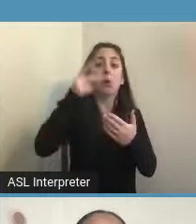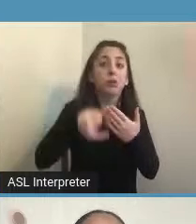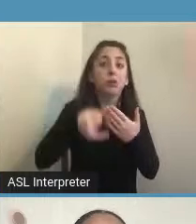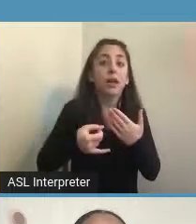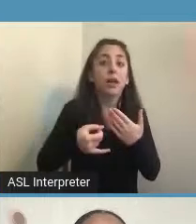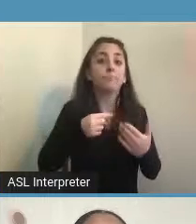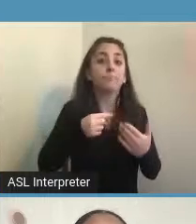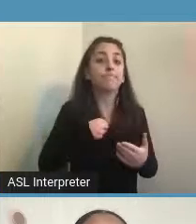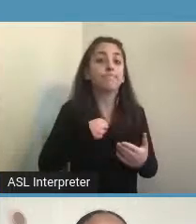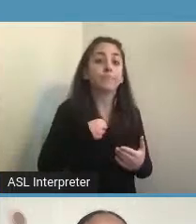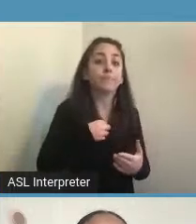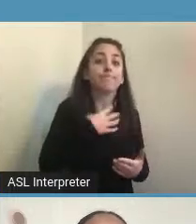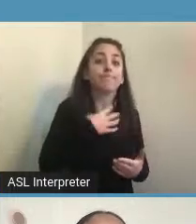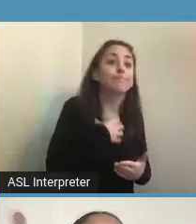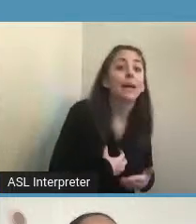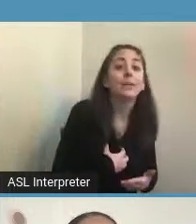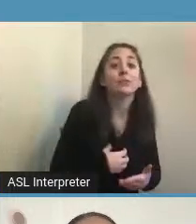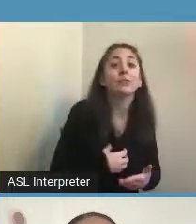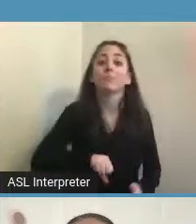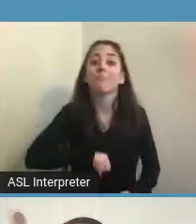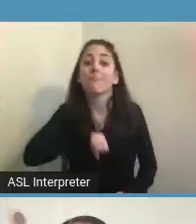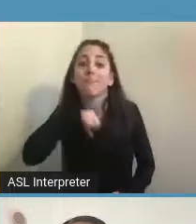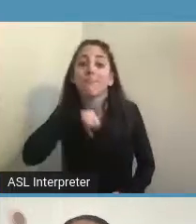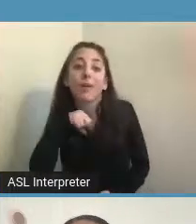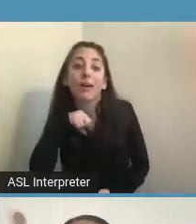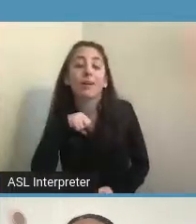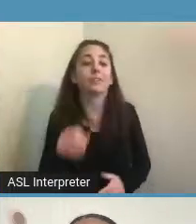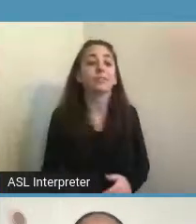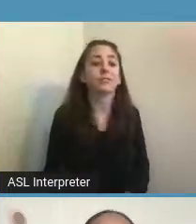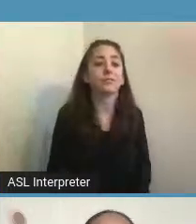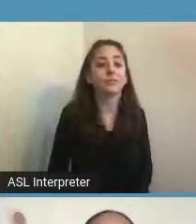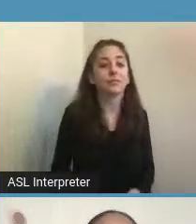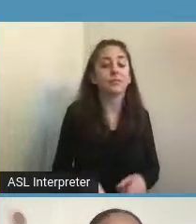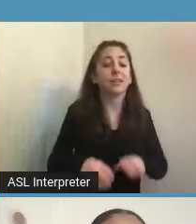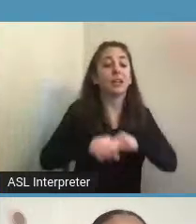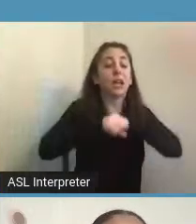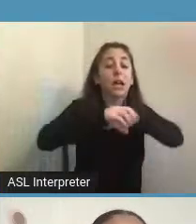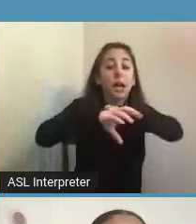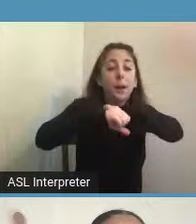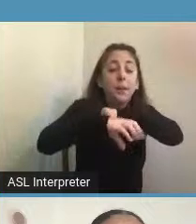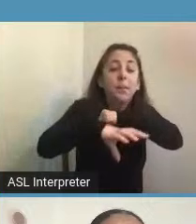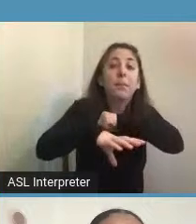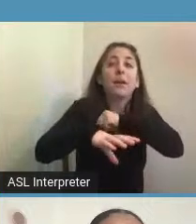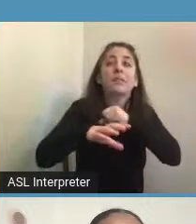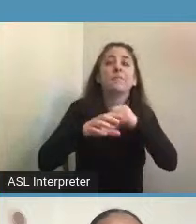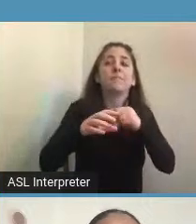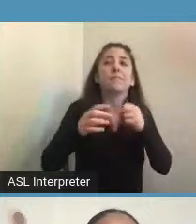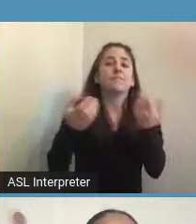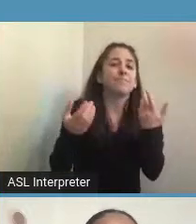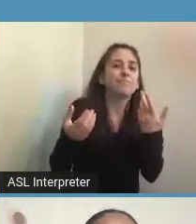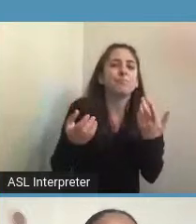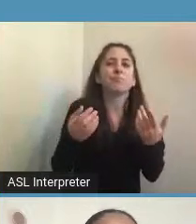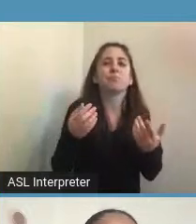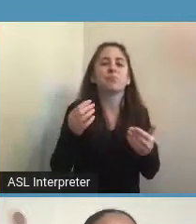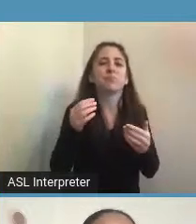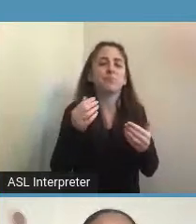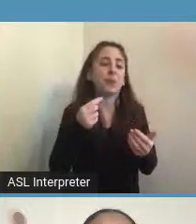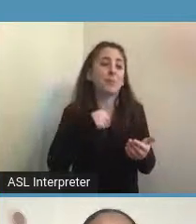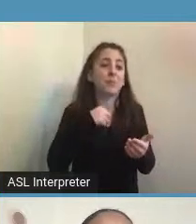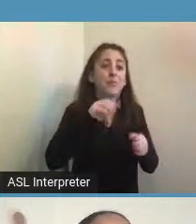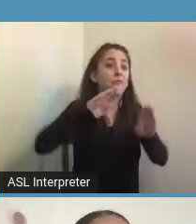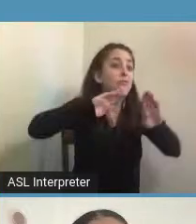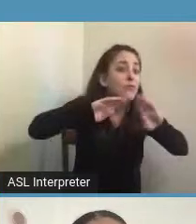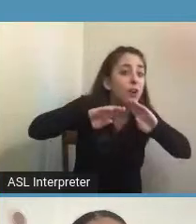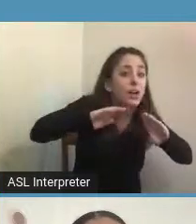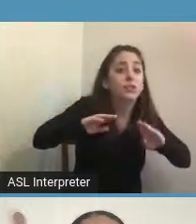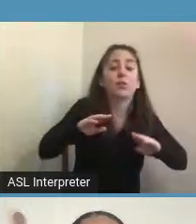this campaign make me feel good, or did it make me frustrated, or you know how